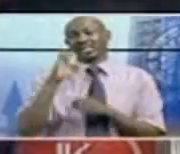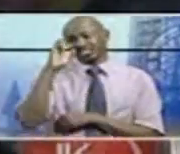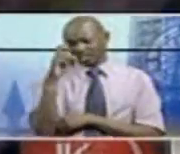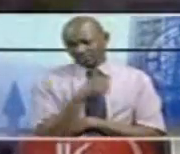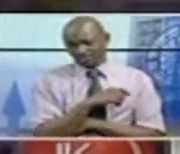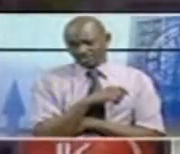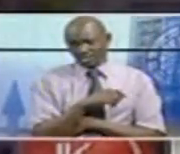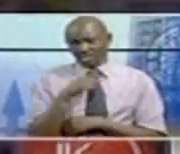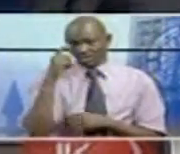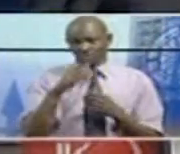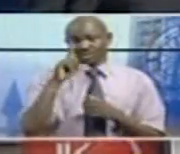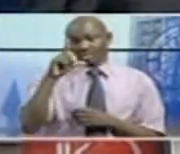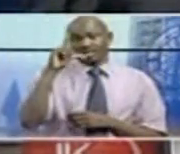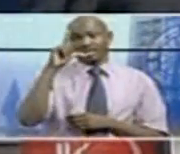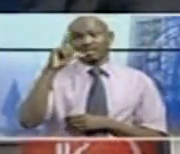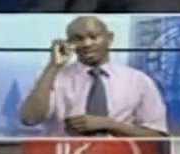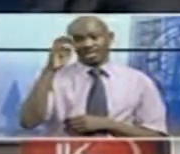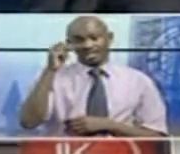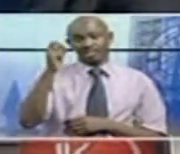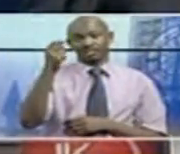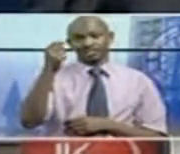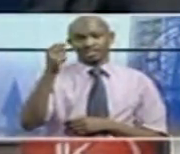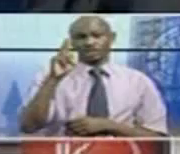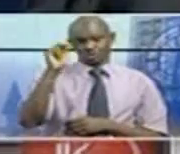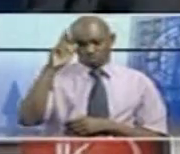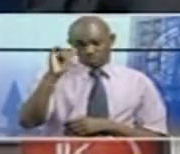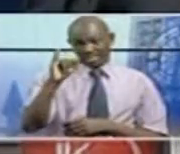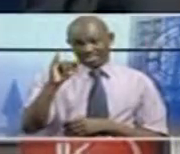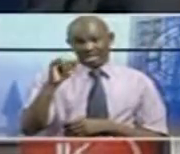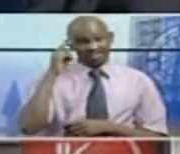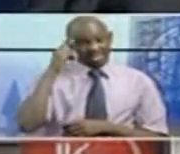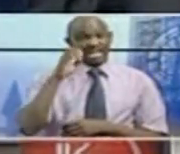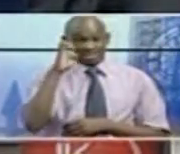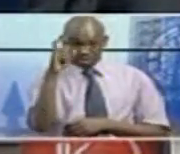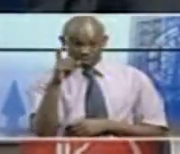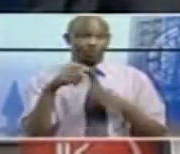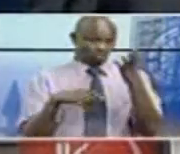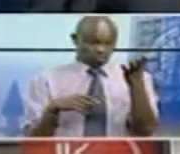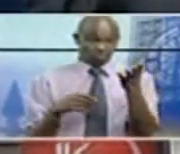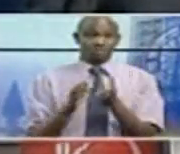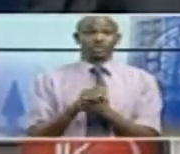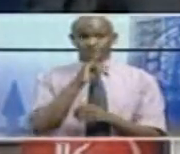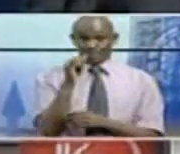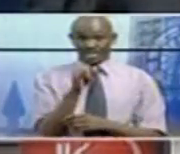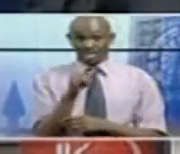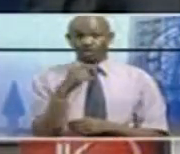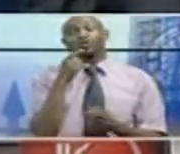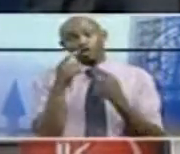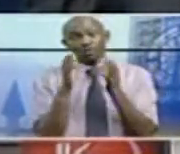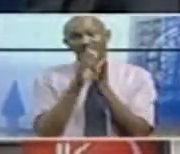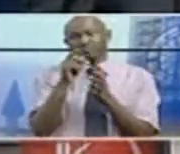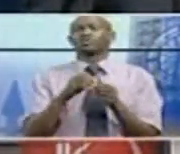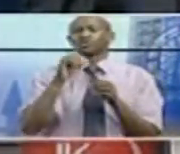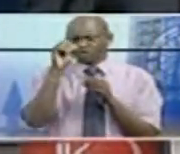colleague in the House, Linturi, was the, I guess the executive, or you all, Jubilee, you pleaded with him to drop